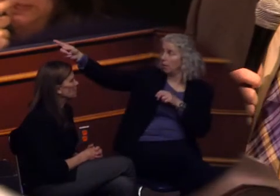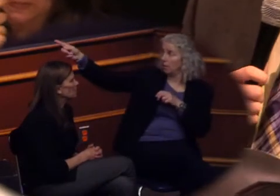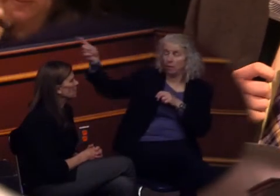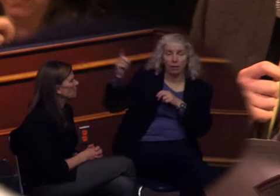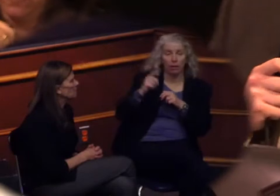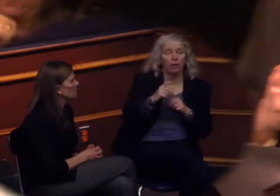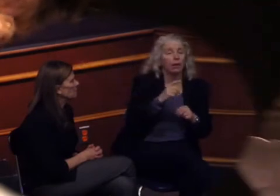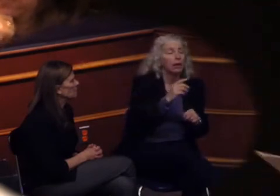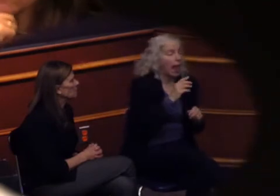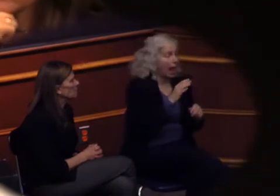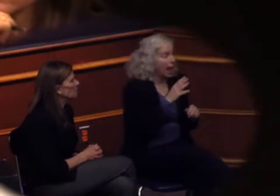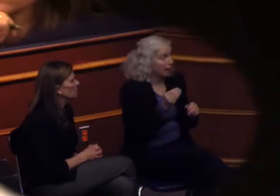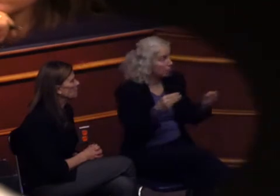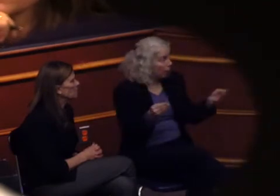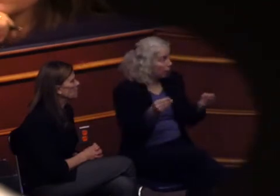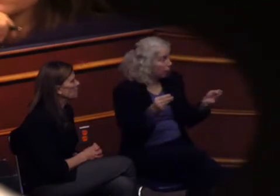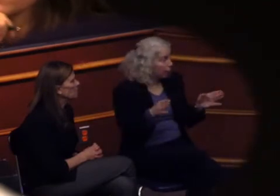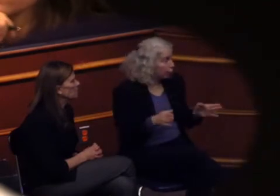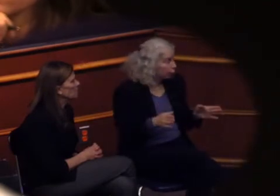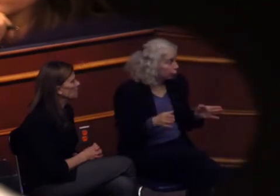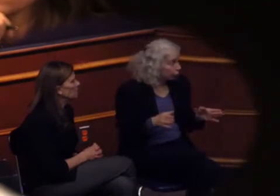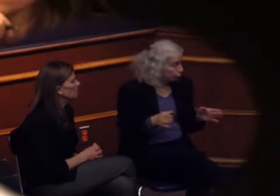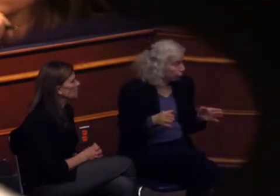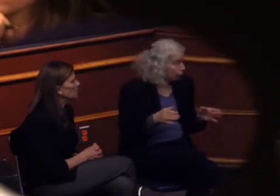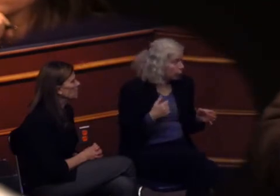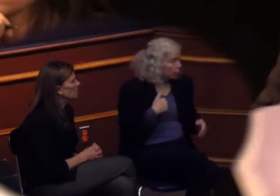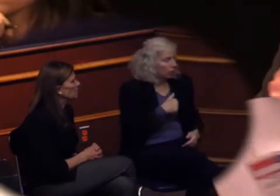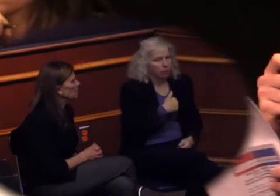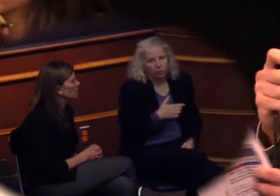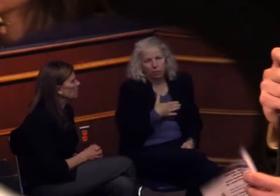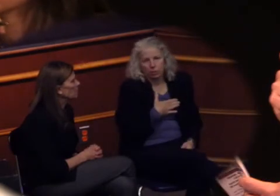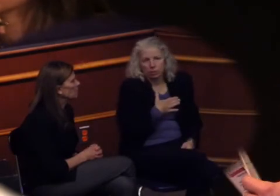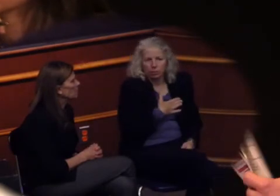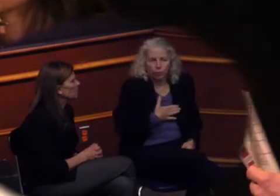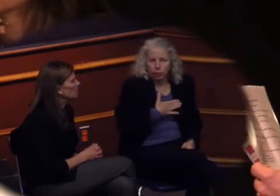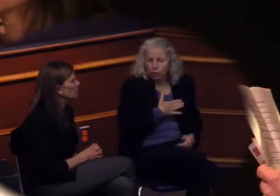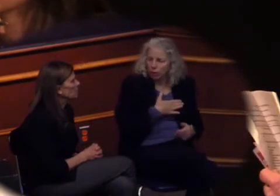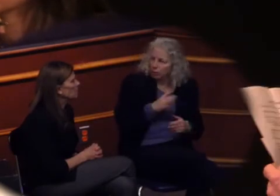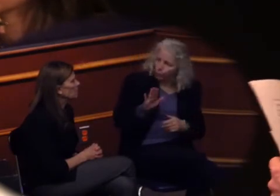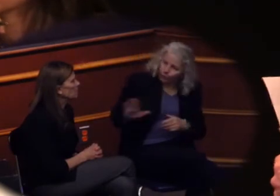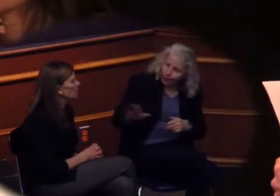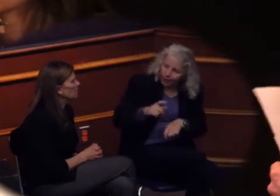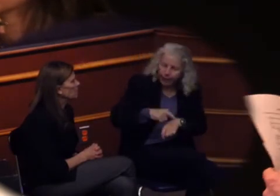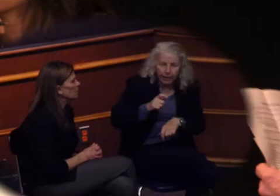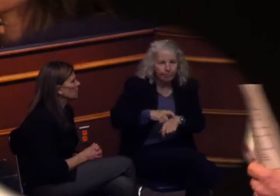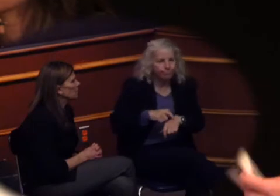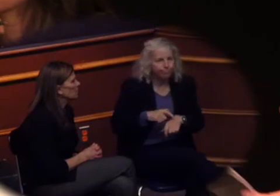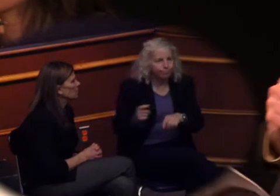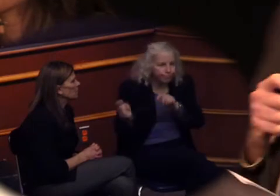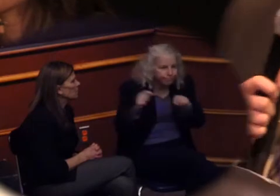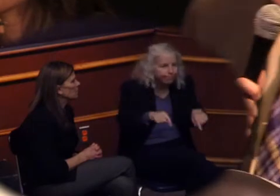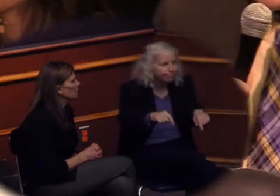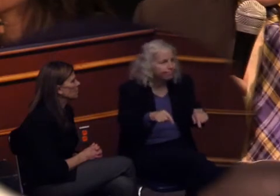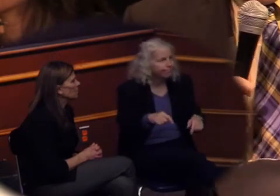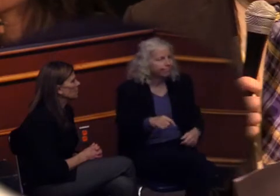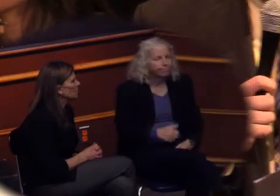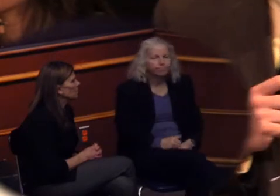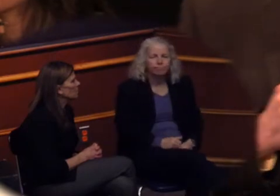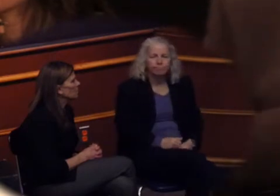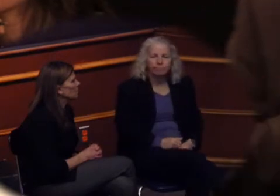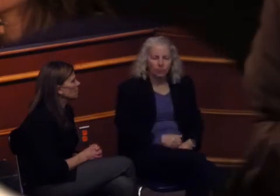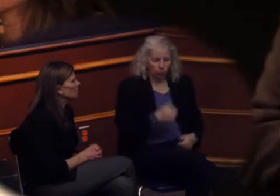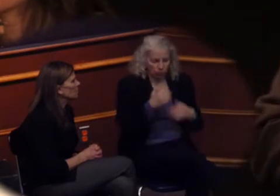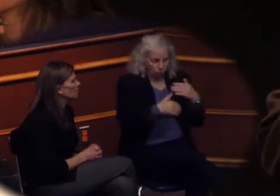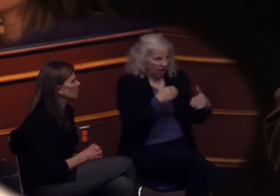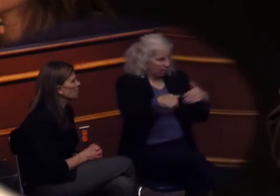and our moderator. We greatly appreciate your generosity and your time with this process that we